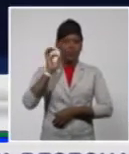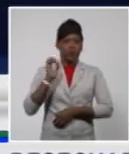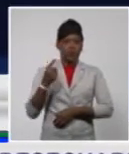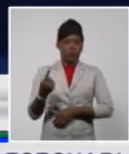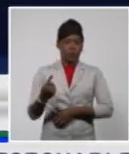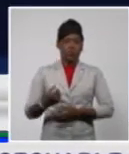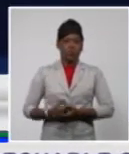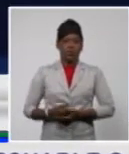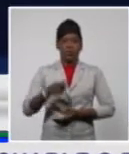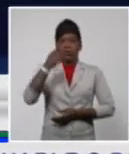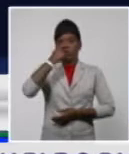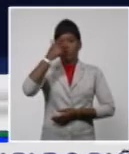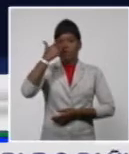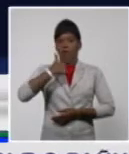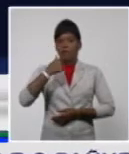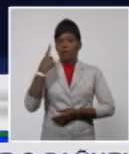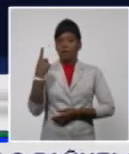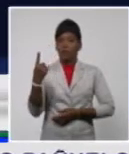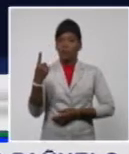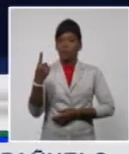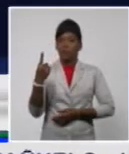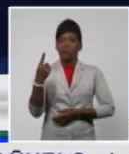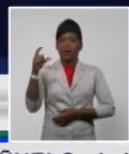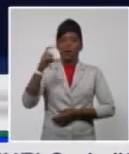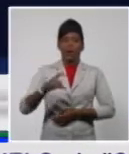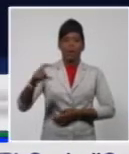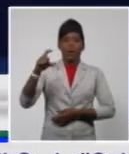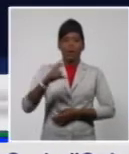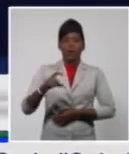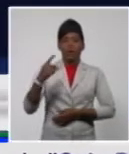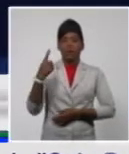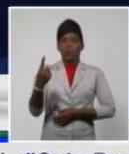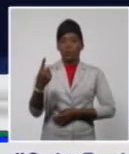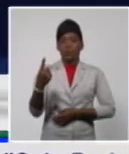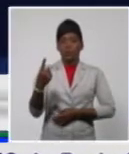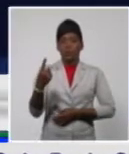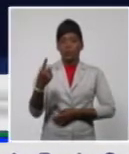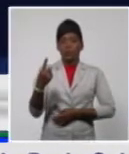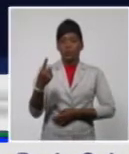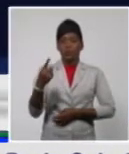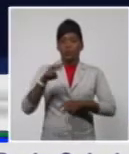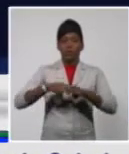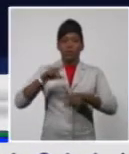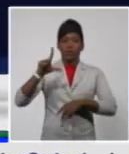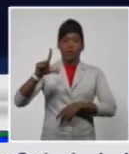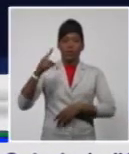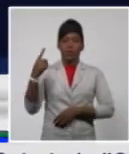85.8% of all diagnosed cases in Cuba recovered from the virus. 6